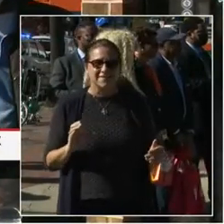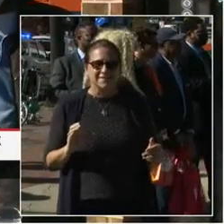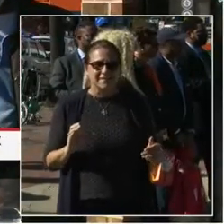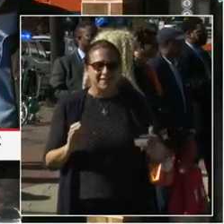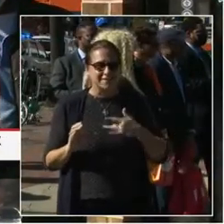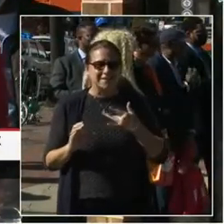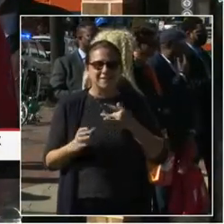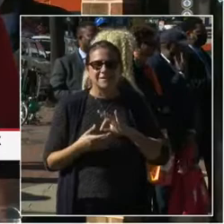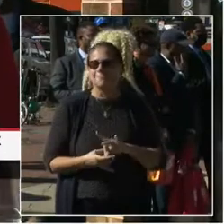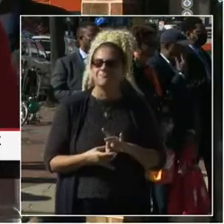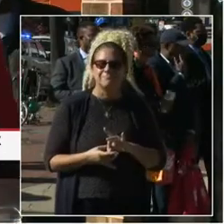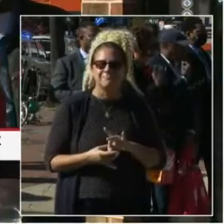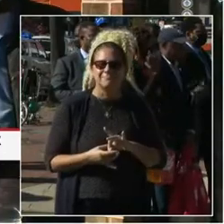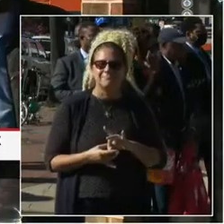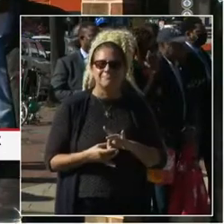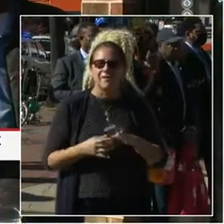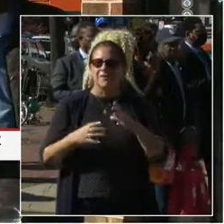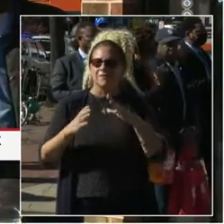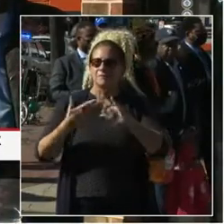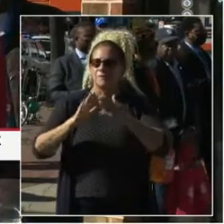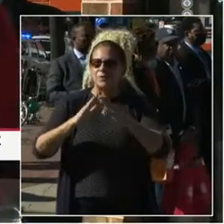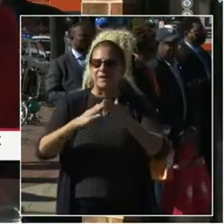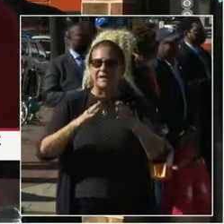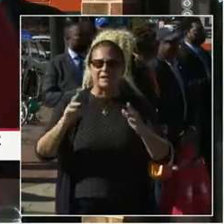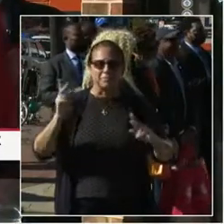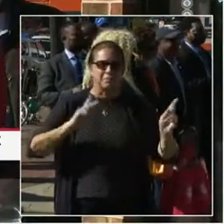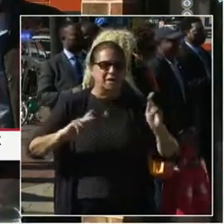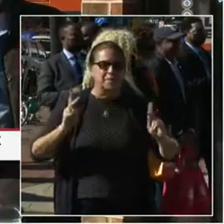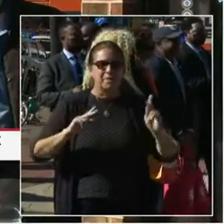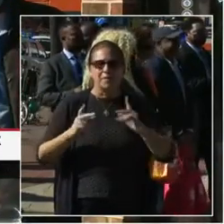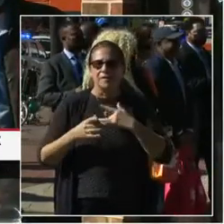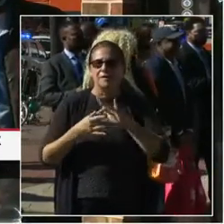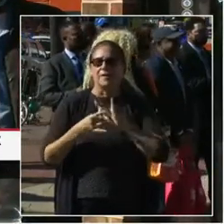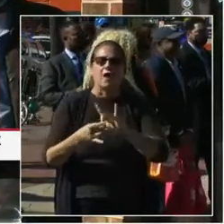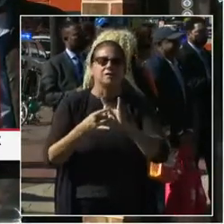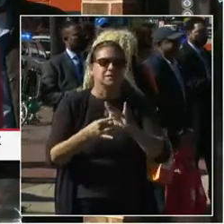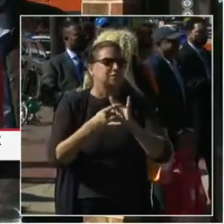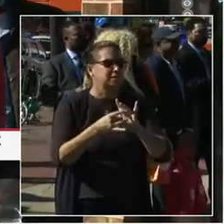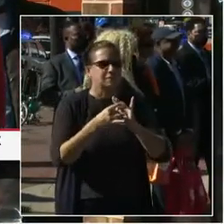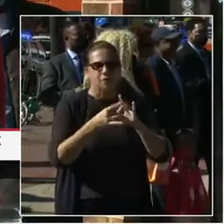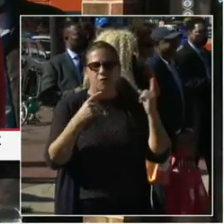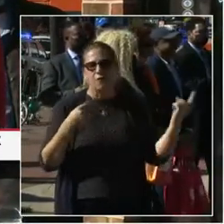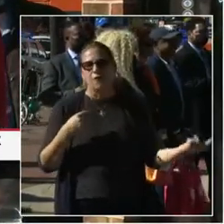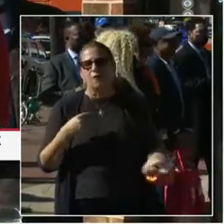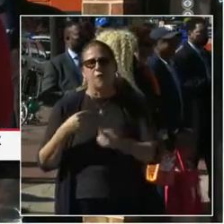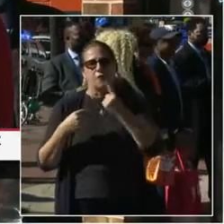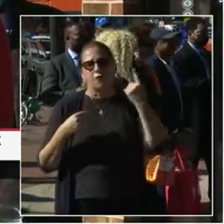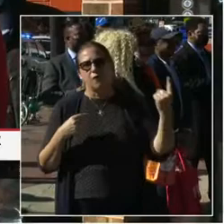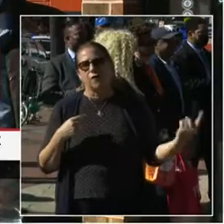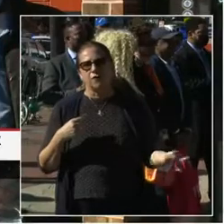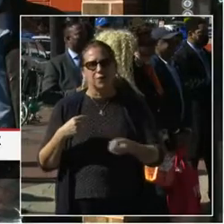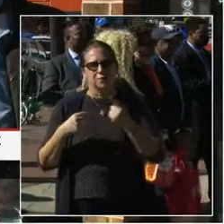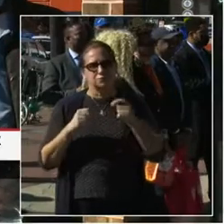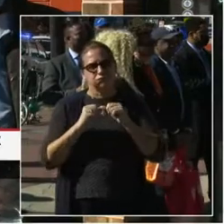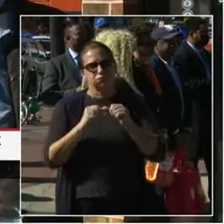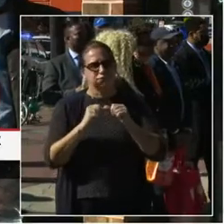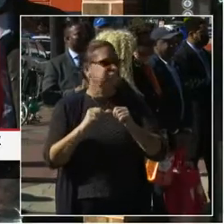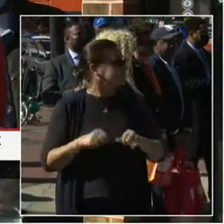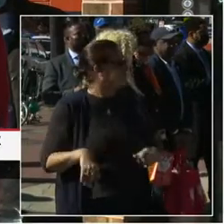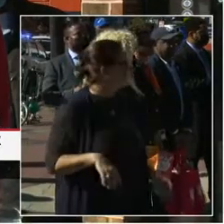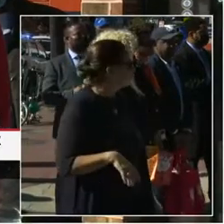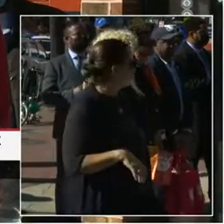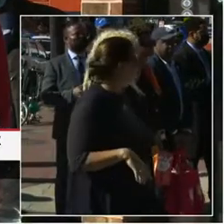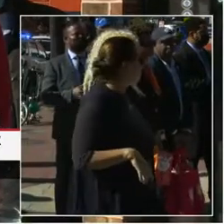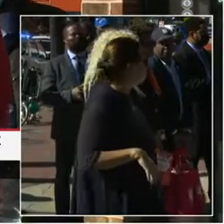create a lasting impact, just like Miss Ali has with Ben Chili Bowl. And so it's very important for me to be able to go back, like I